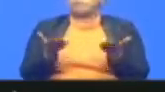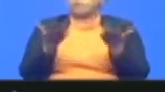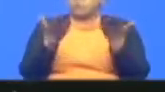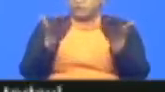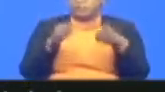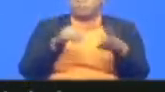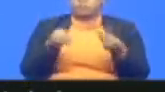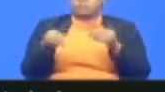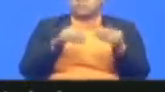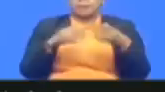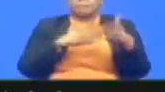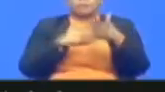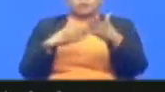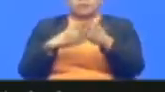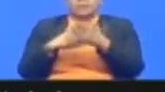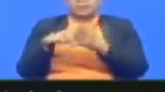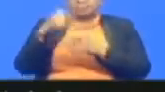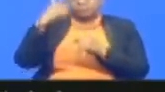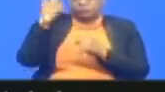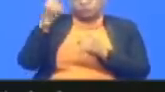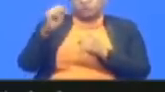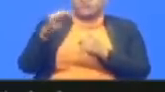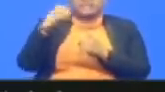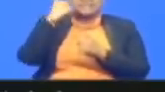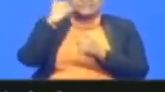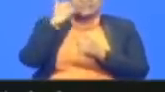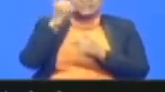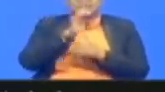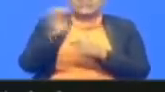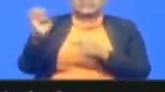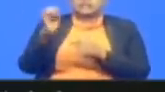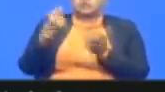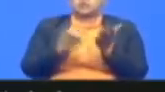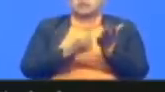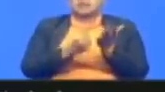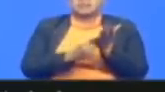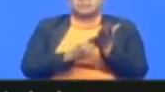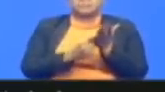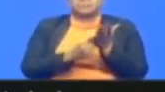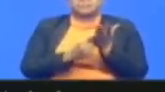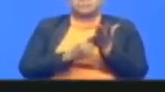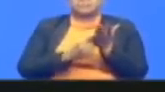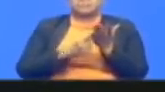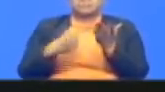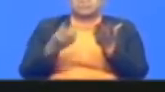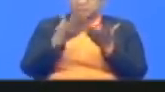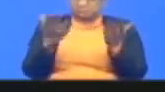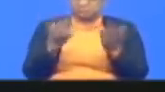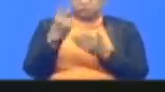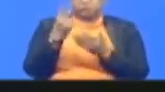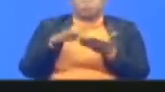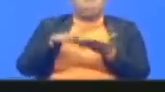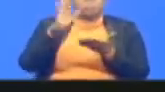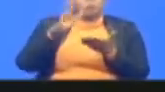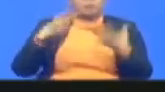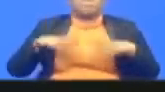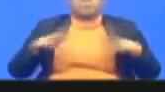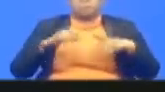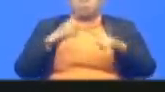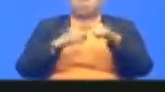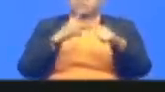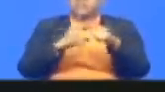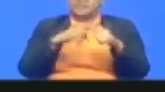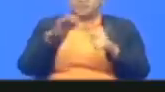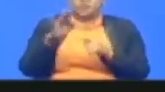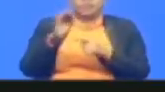Busia border following an outbreak of the disease in eastern Uganda. The Ministry of Health in Uganda says 2 more people have tested positive for the